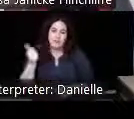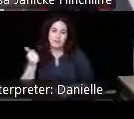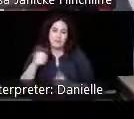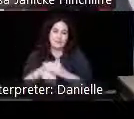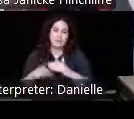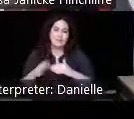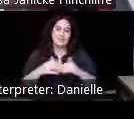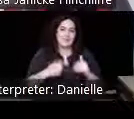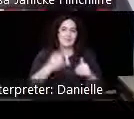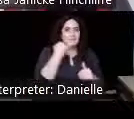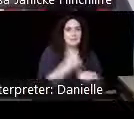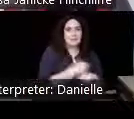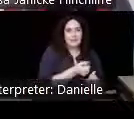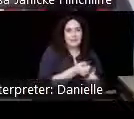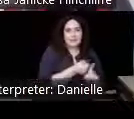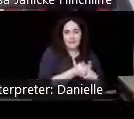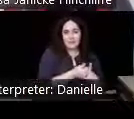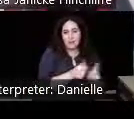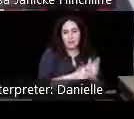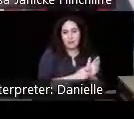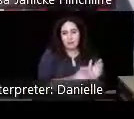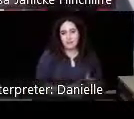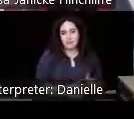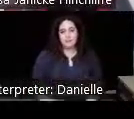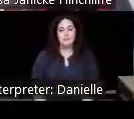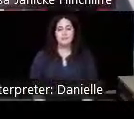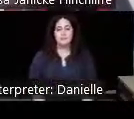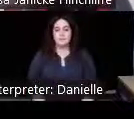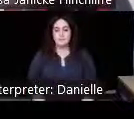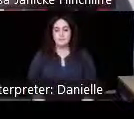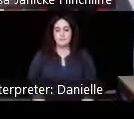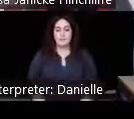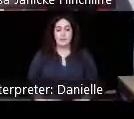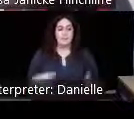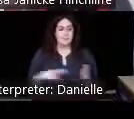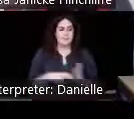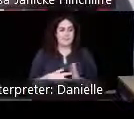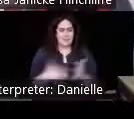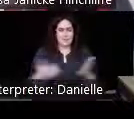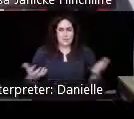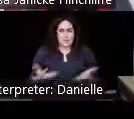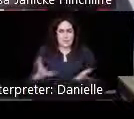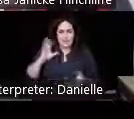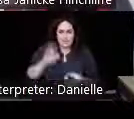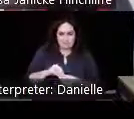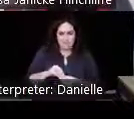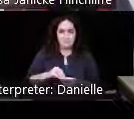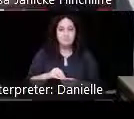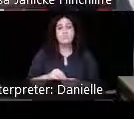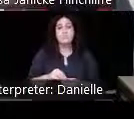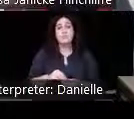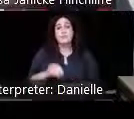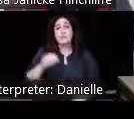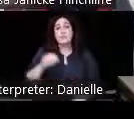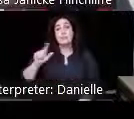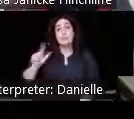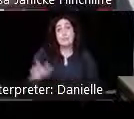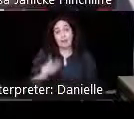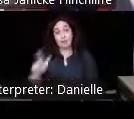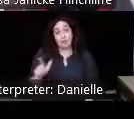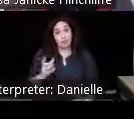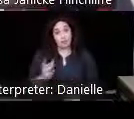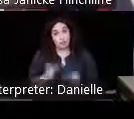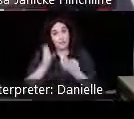are questions that came up for us. Was, can the library truly recommend a preprint over the version of record